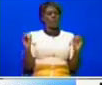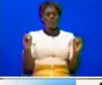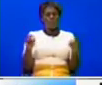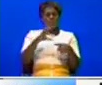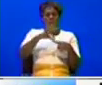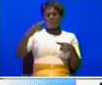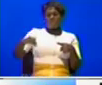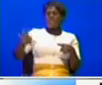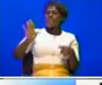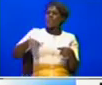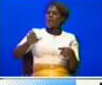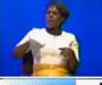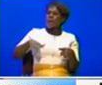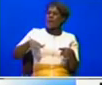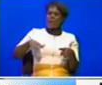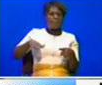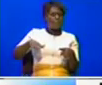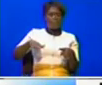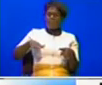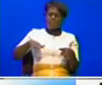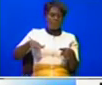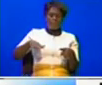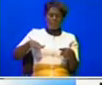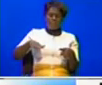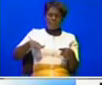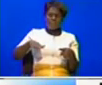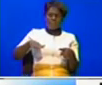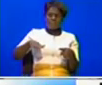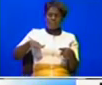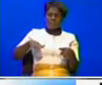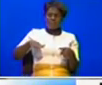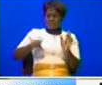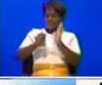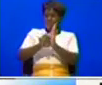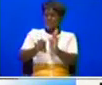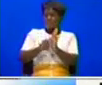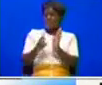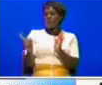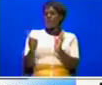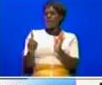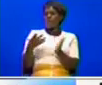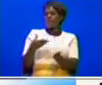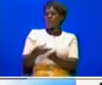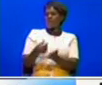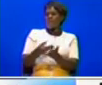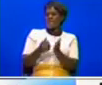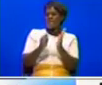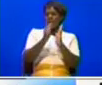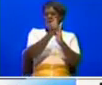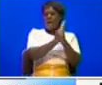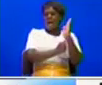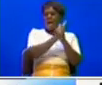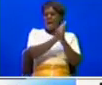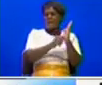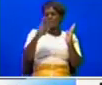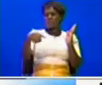mbogas are being charged by the county government. For instance, in the Nairobi Finance Act that was